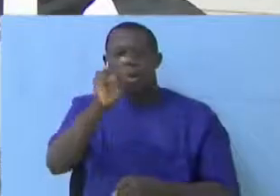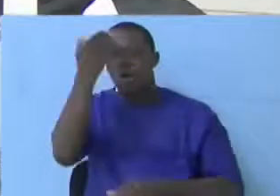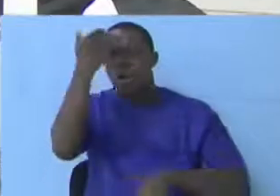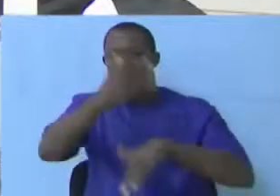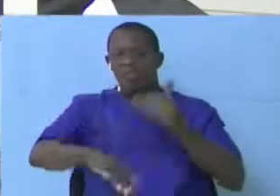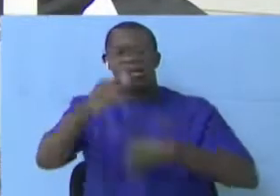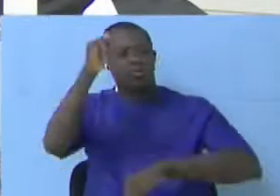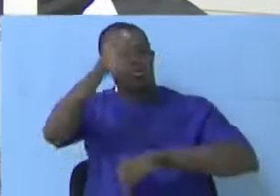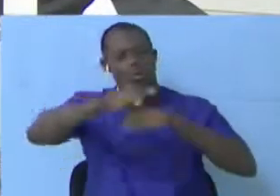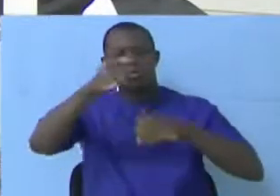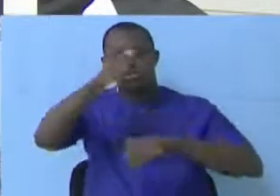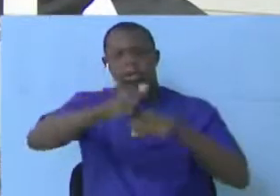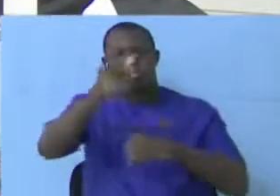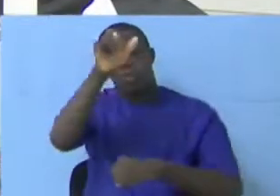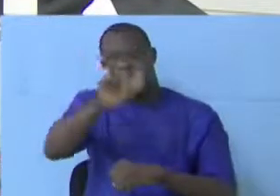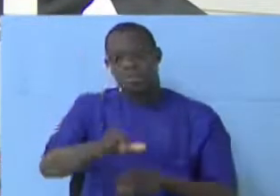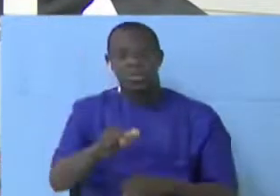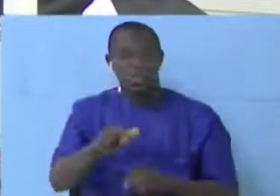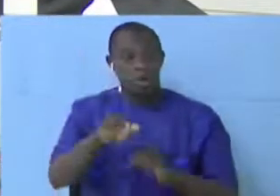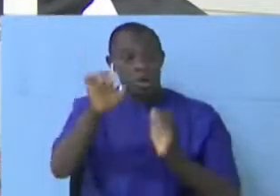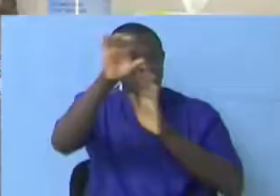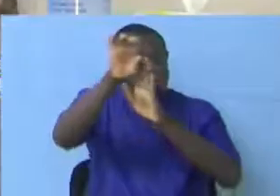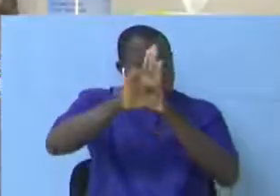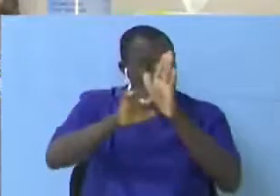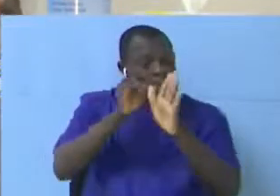It is shocking.